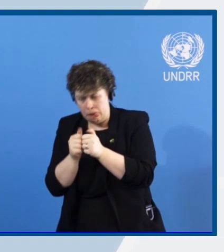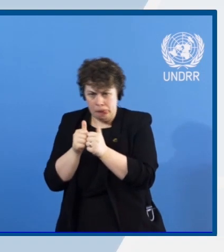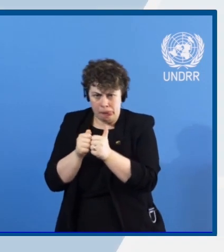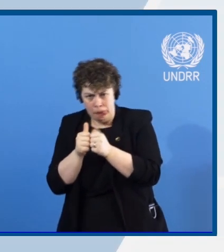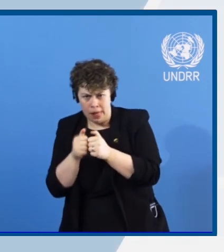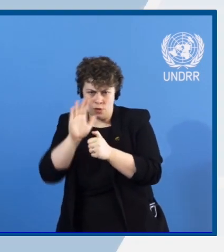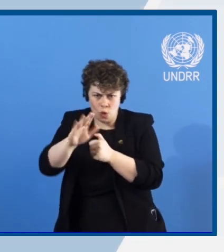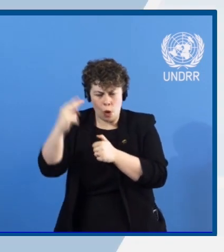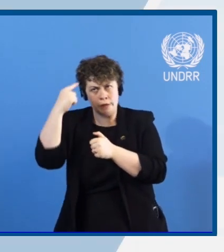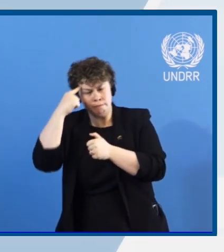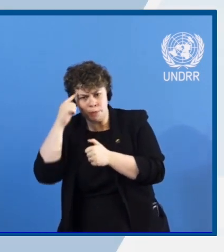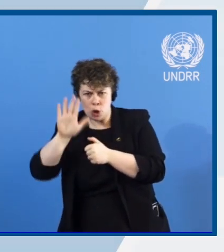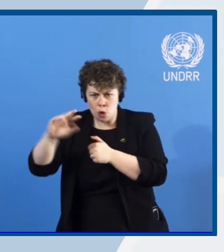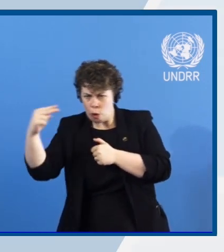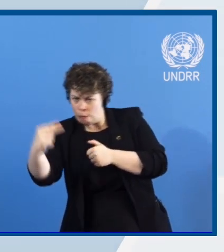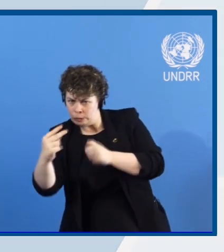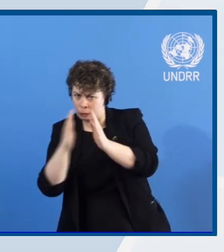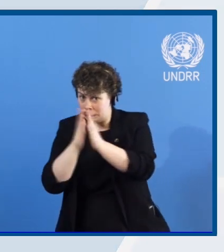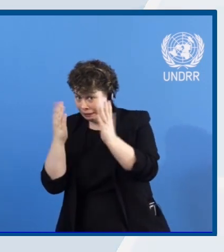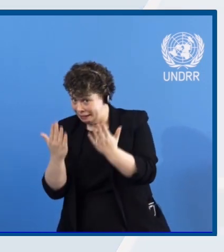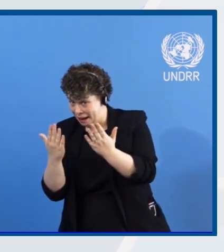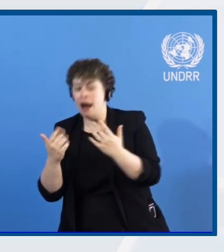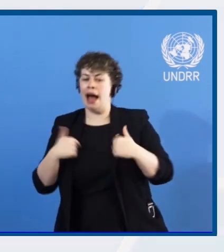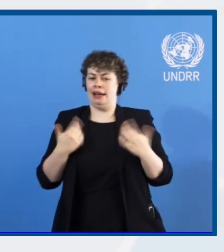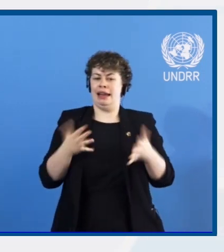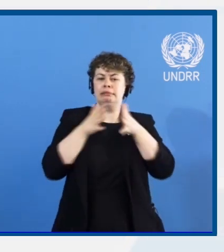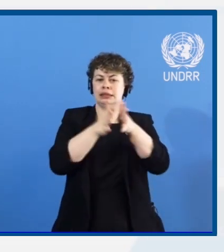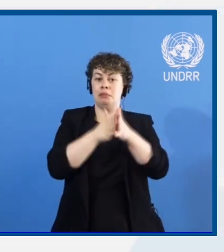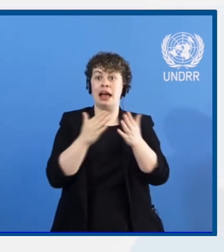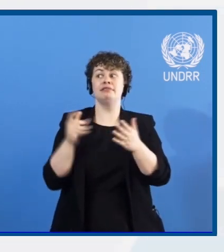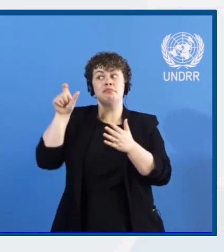I will briefly introduce our distinguished panel here.